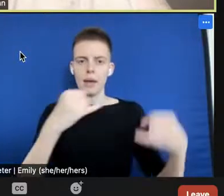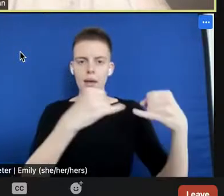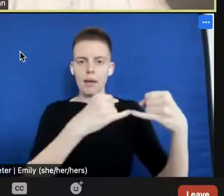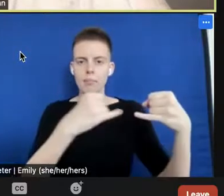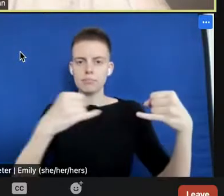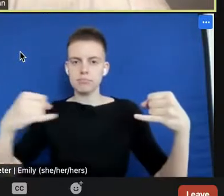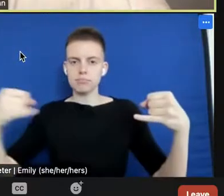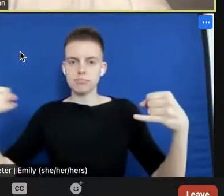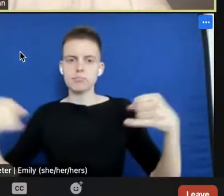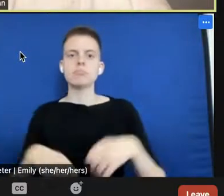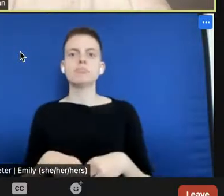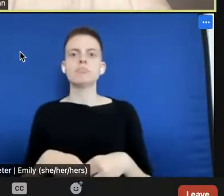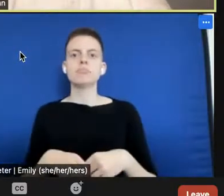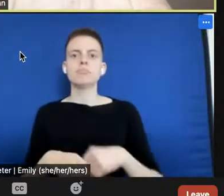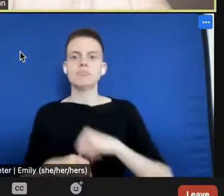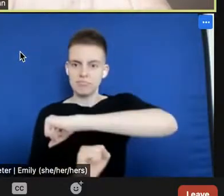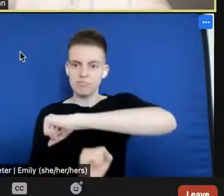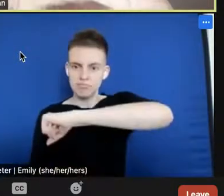support media,